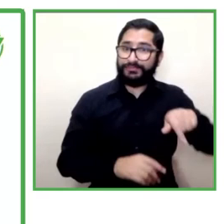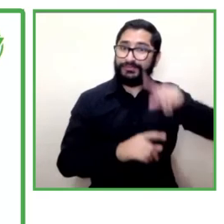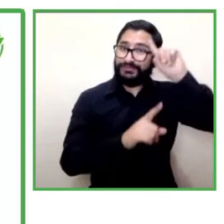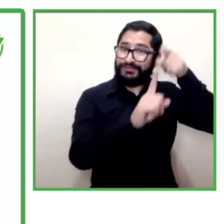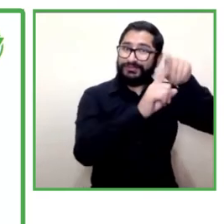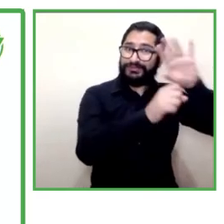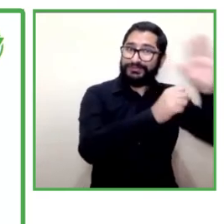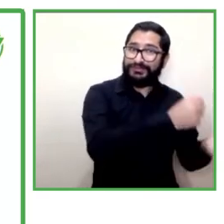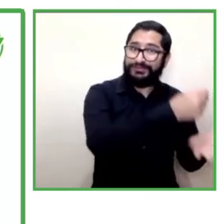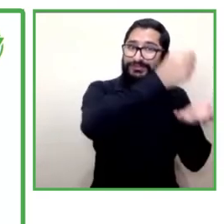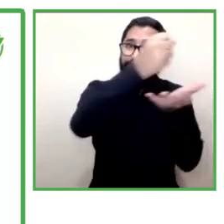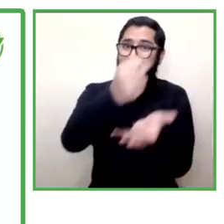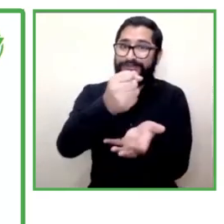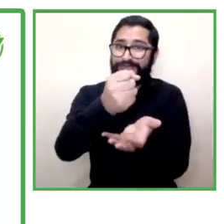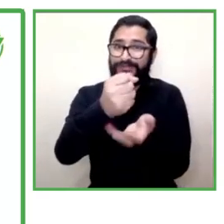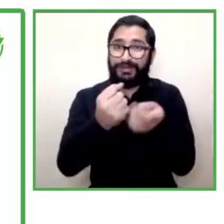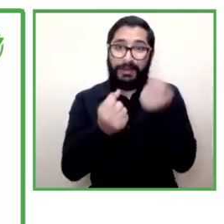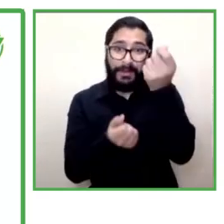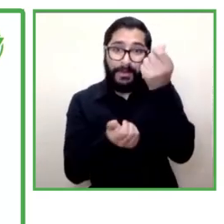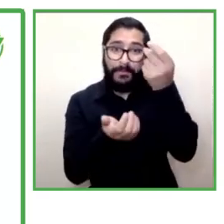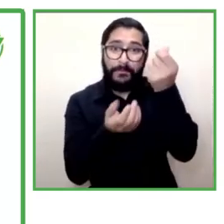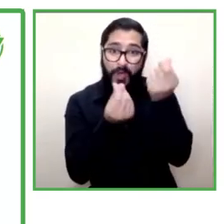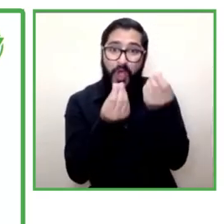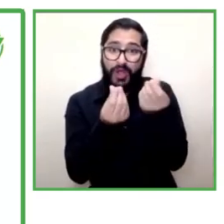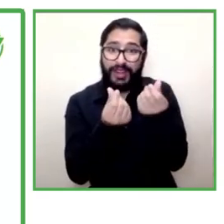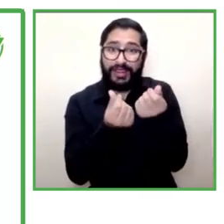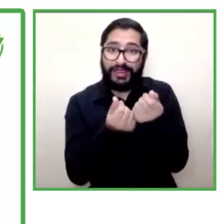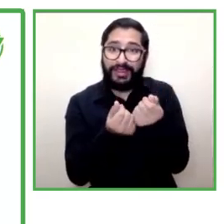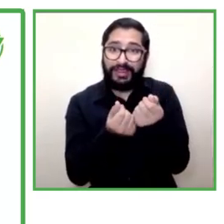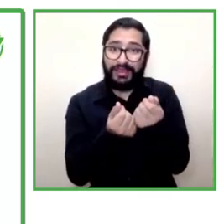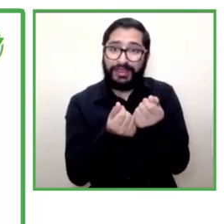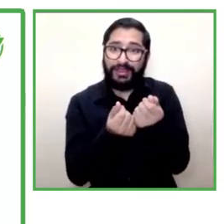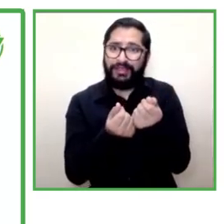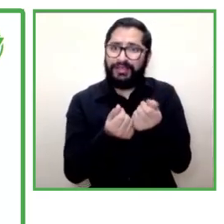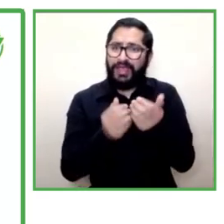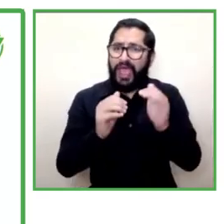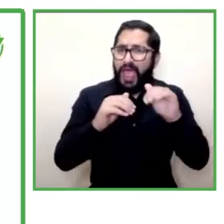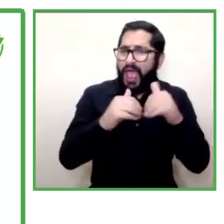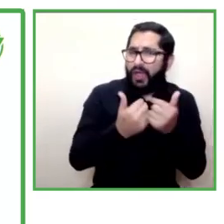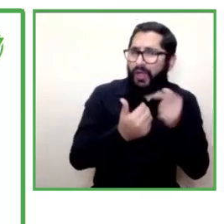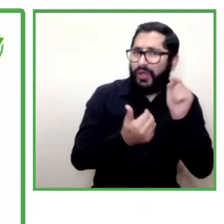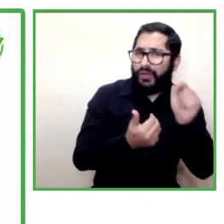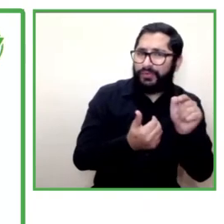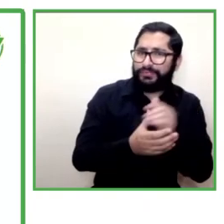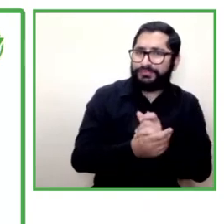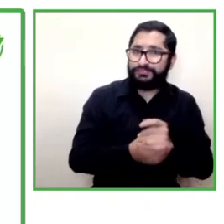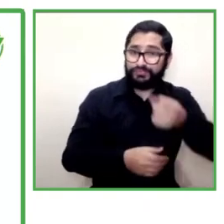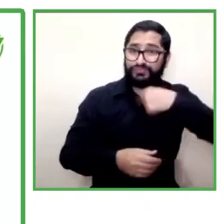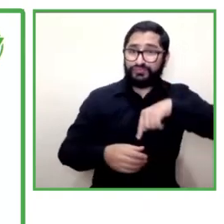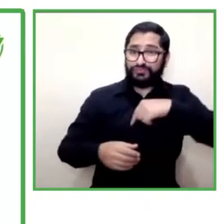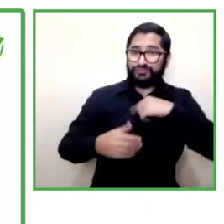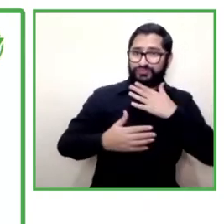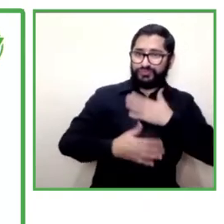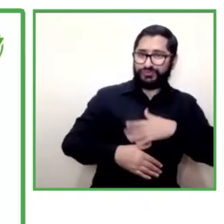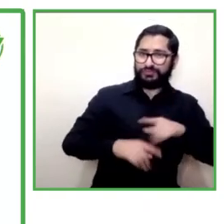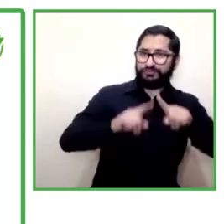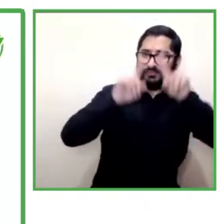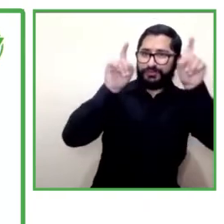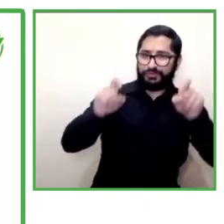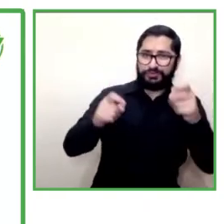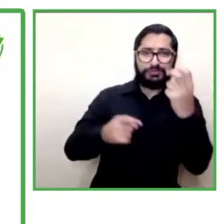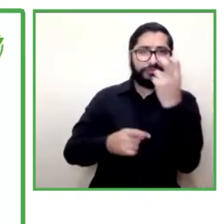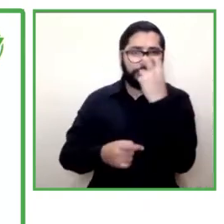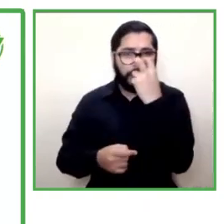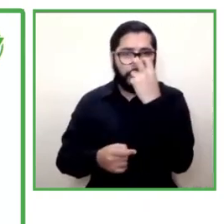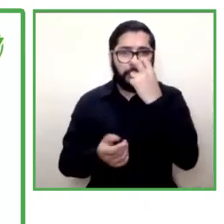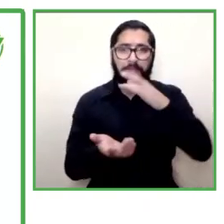marketing to reach visually impaired people. In addition to that, we also provide additional services using the same